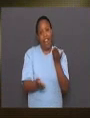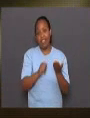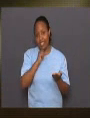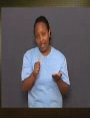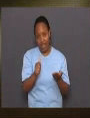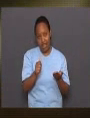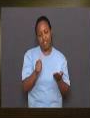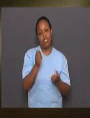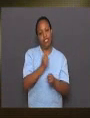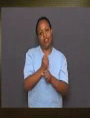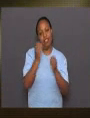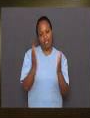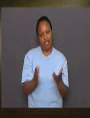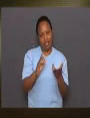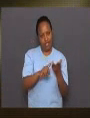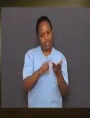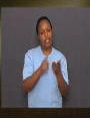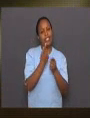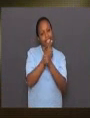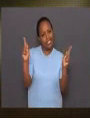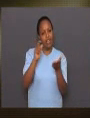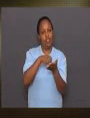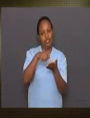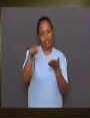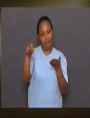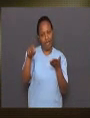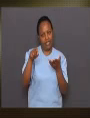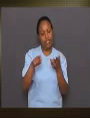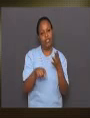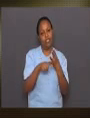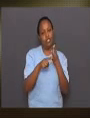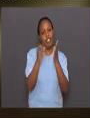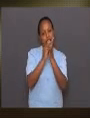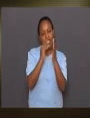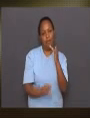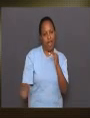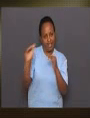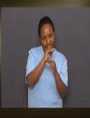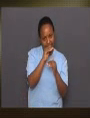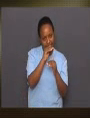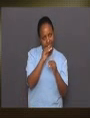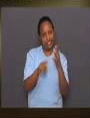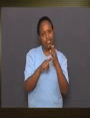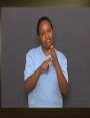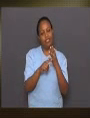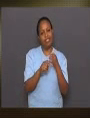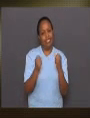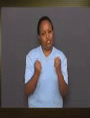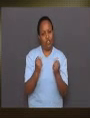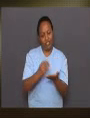servants, a free press, the rule of law, strong